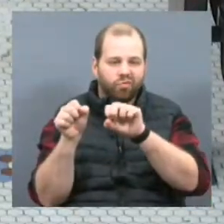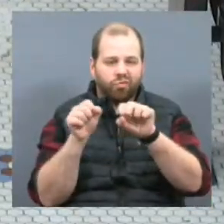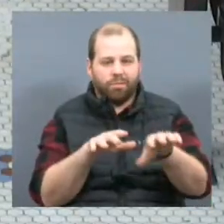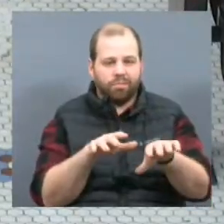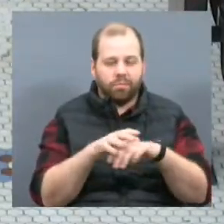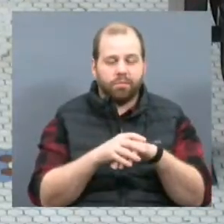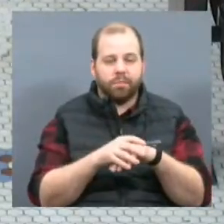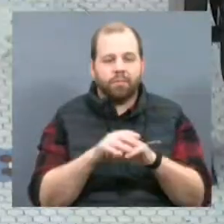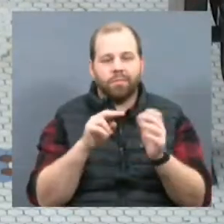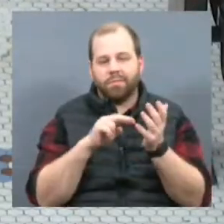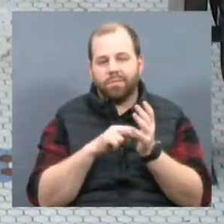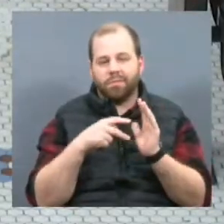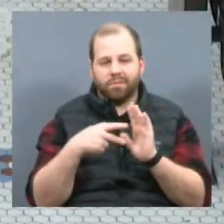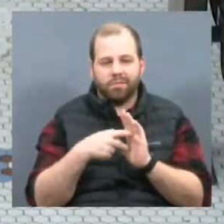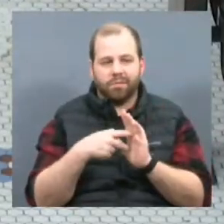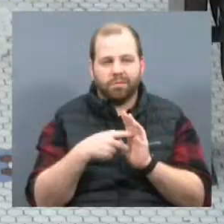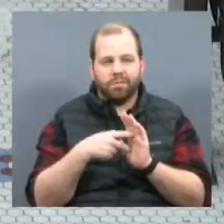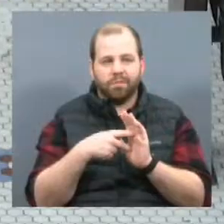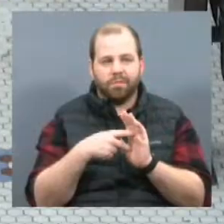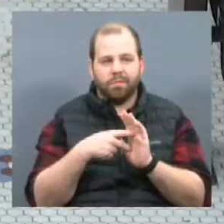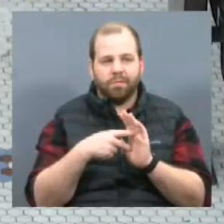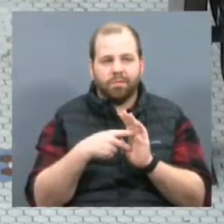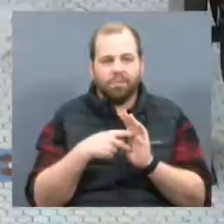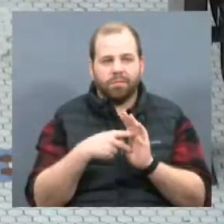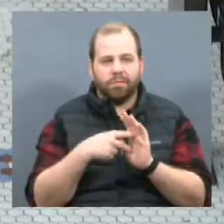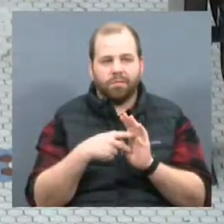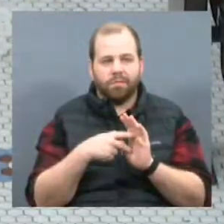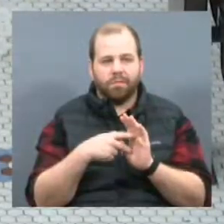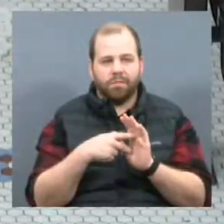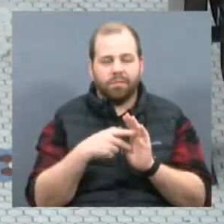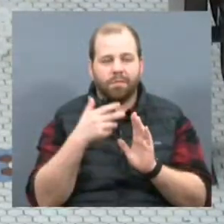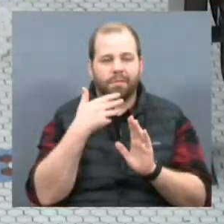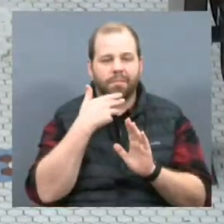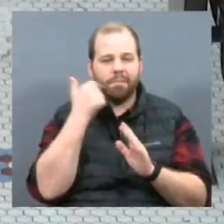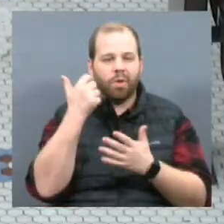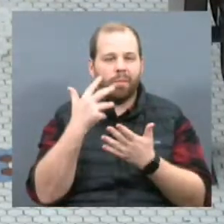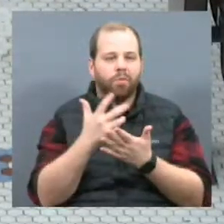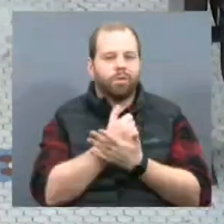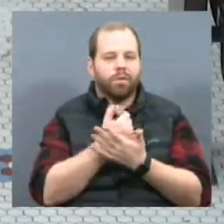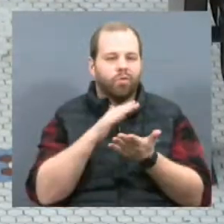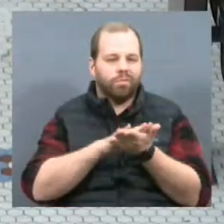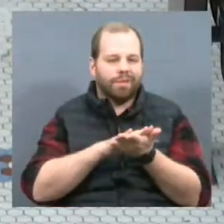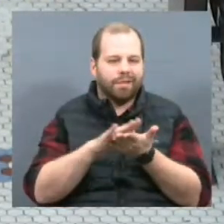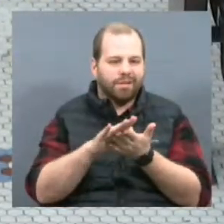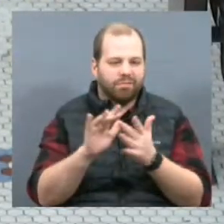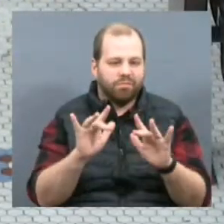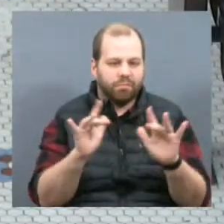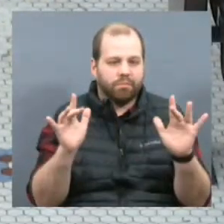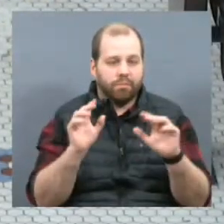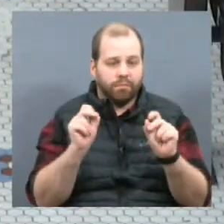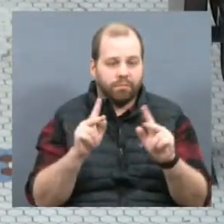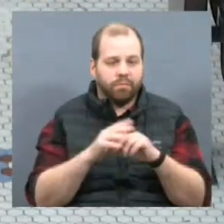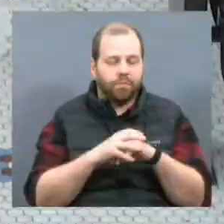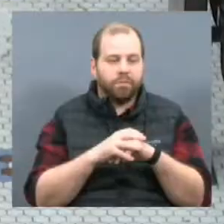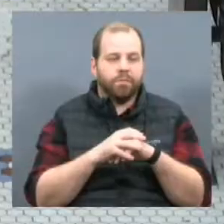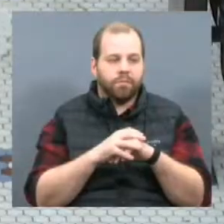more, a greater opportunity to not be dumped on.